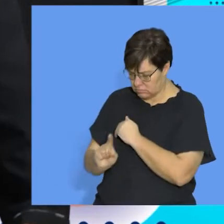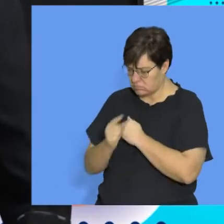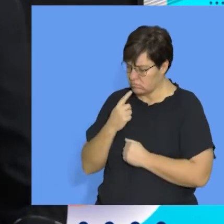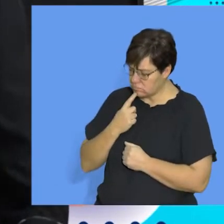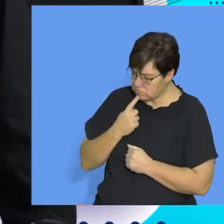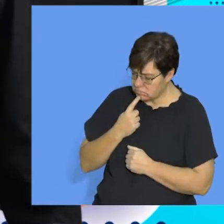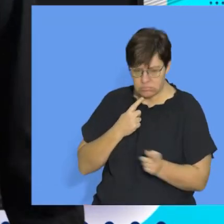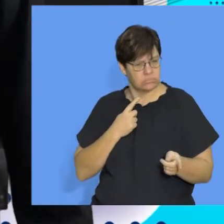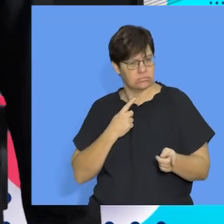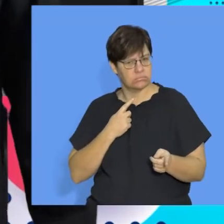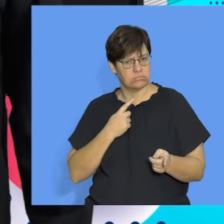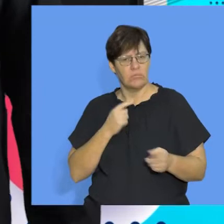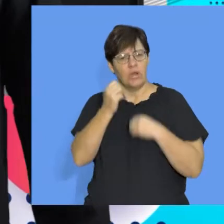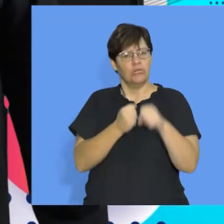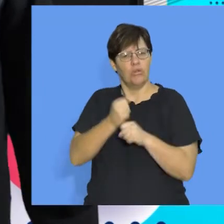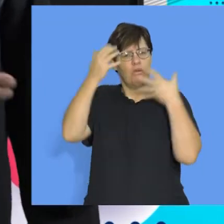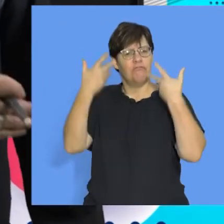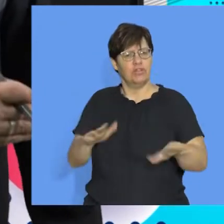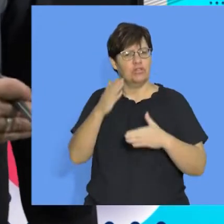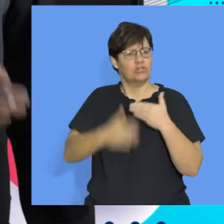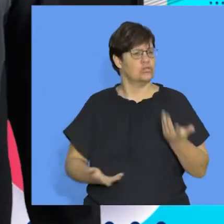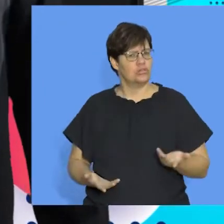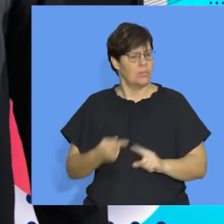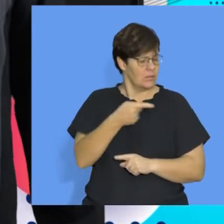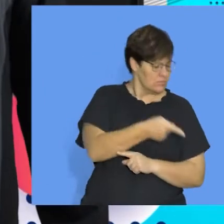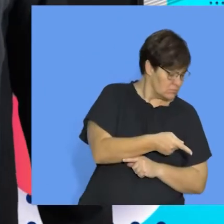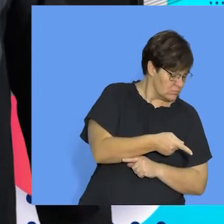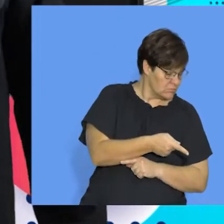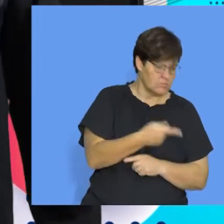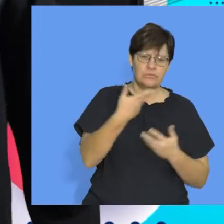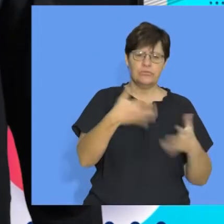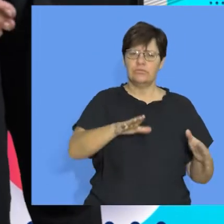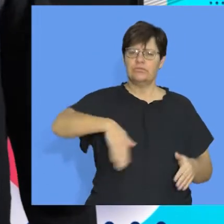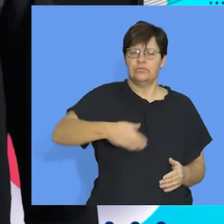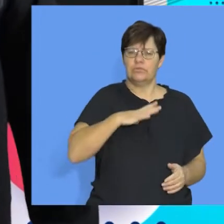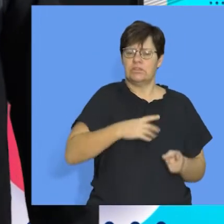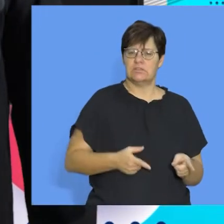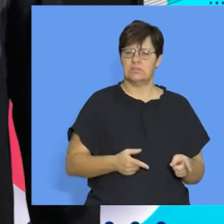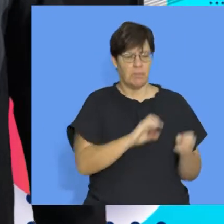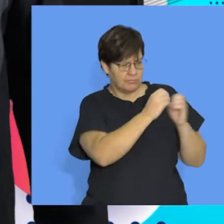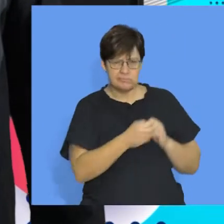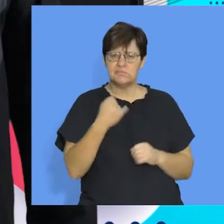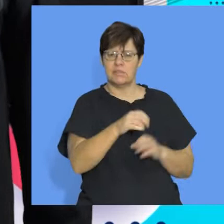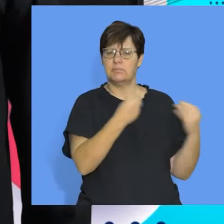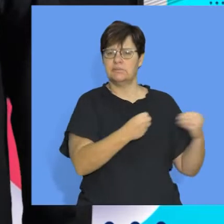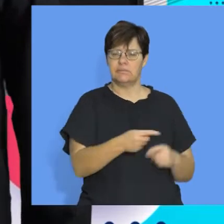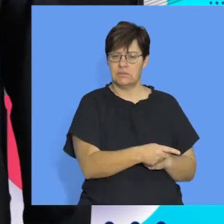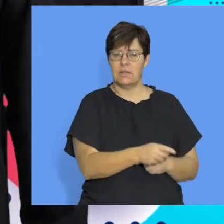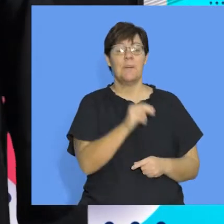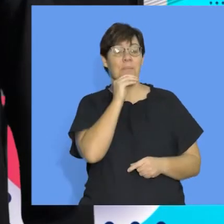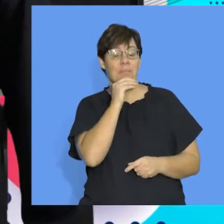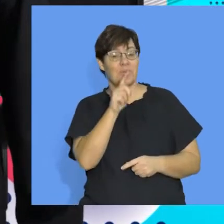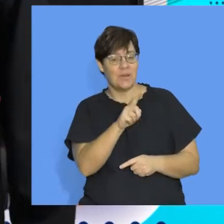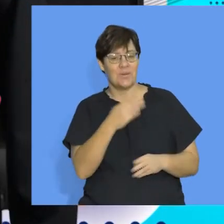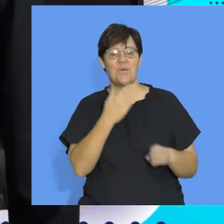at some stage of production, not totally manufactured, but in some state of manufacture. That would represent your